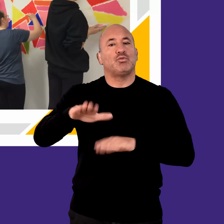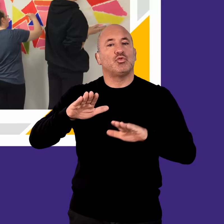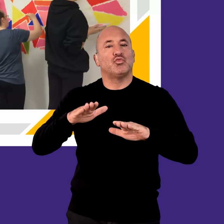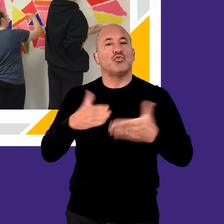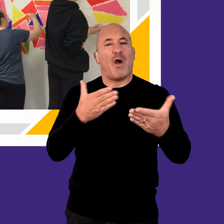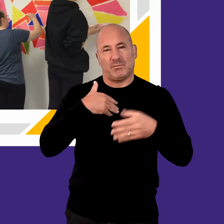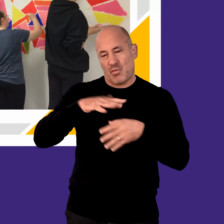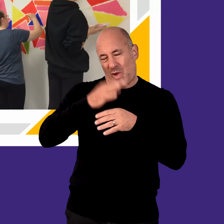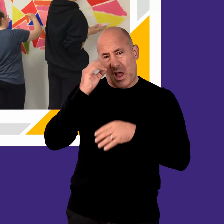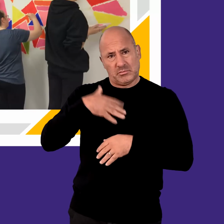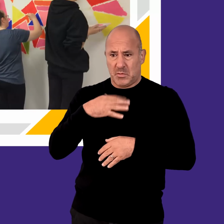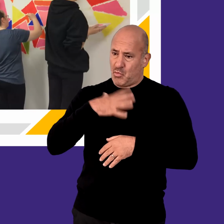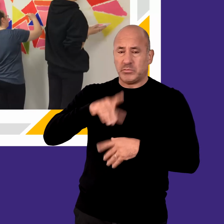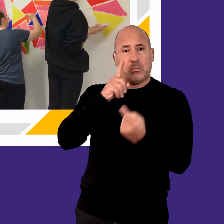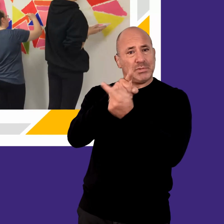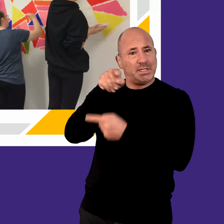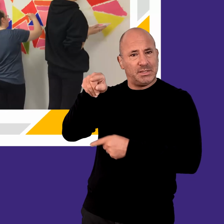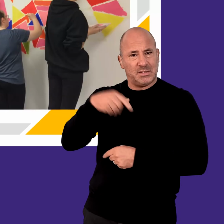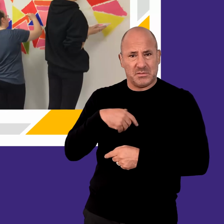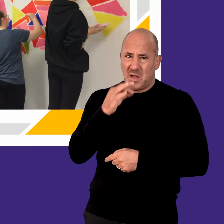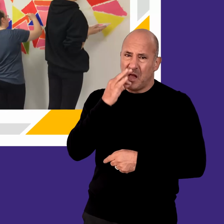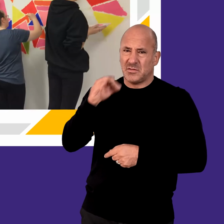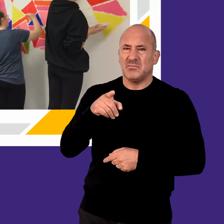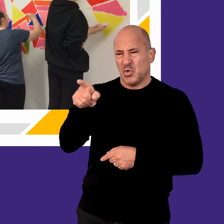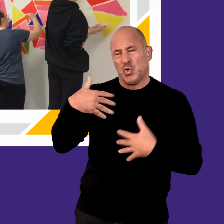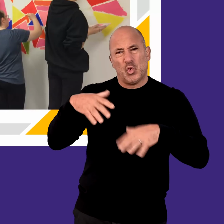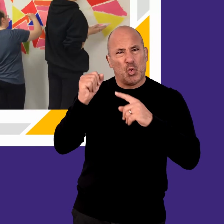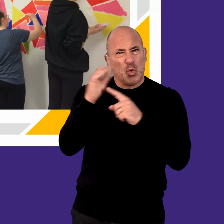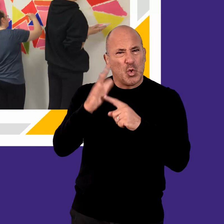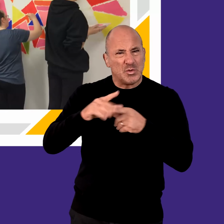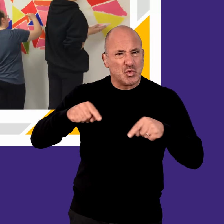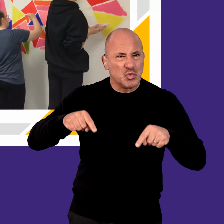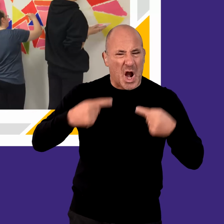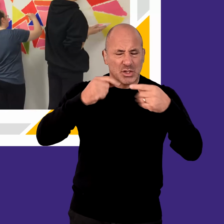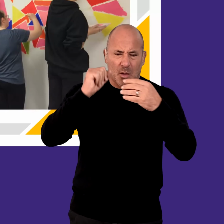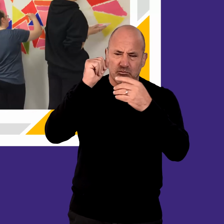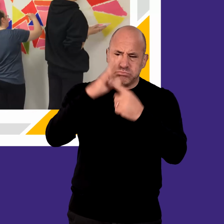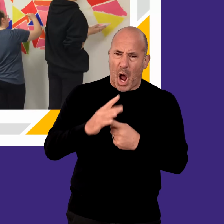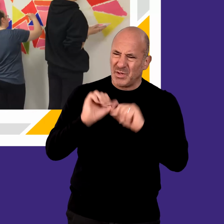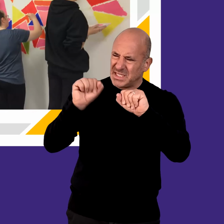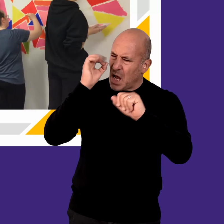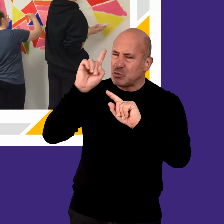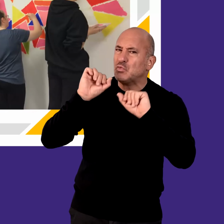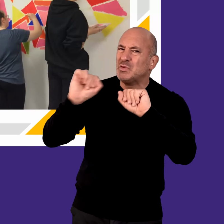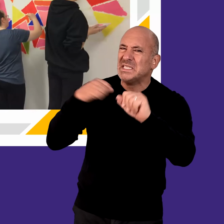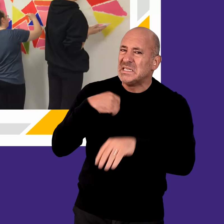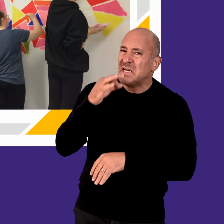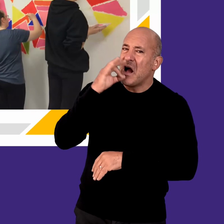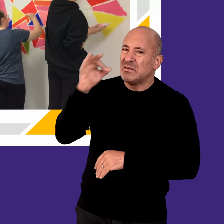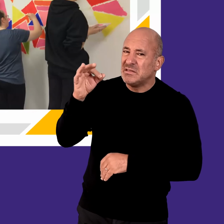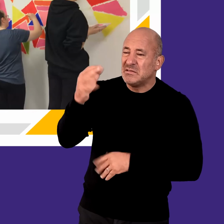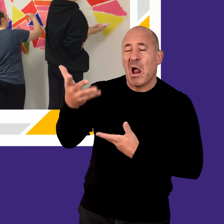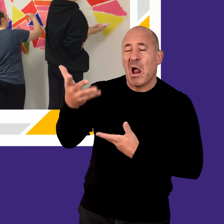Children's Services at our local council and asked him what the key challenges and priorities were for the council.